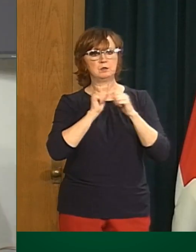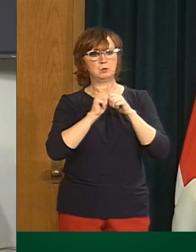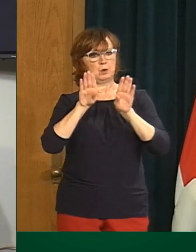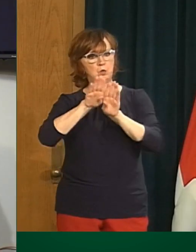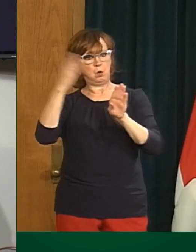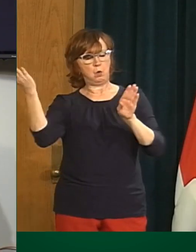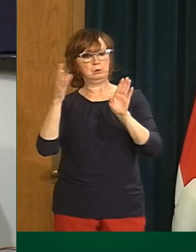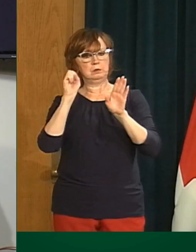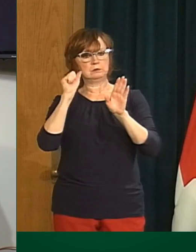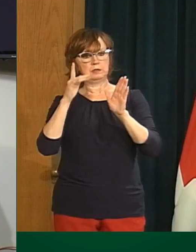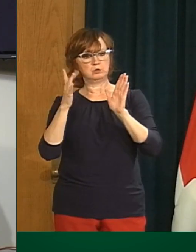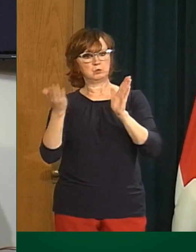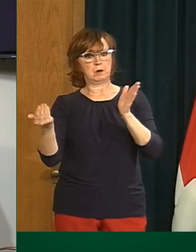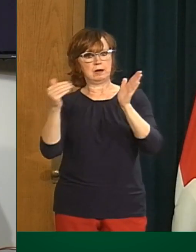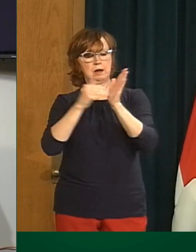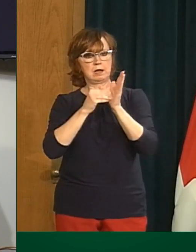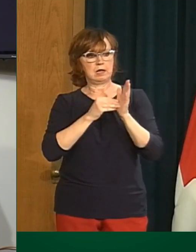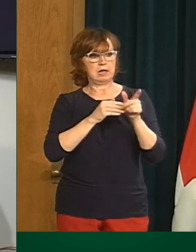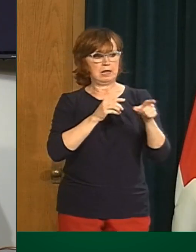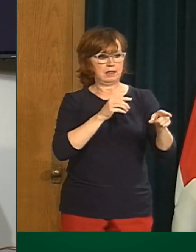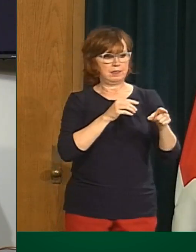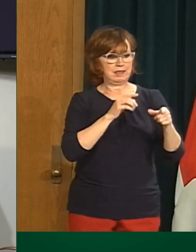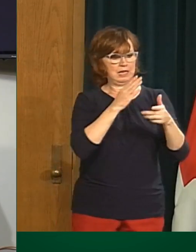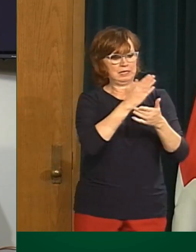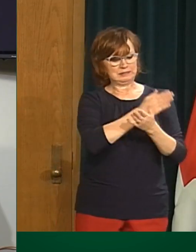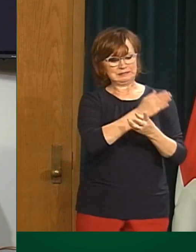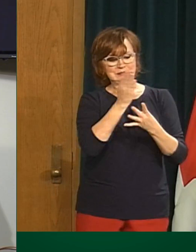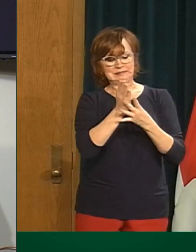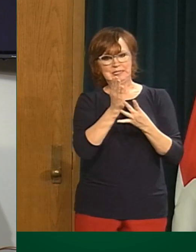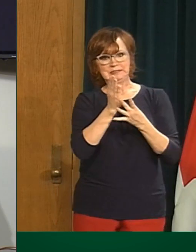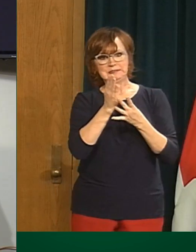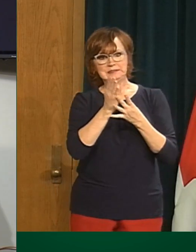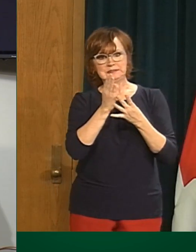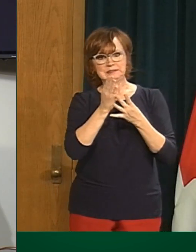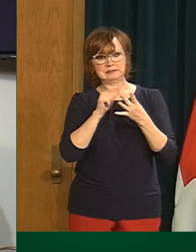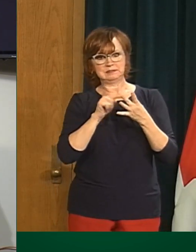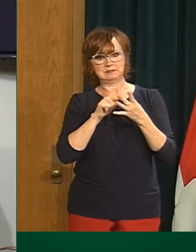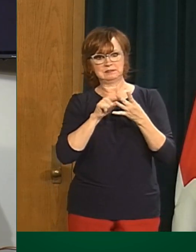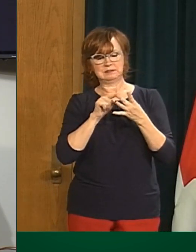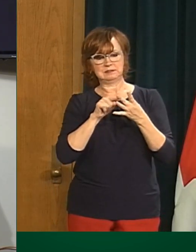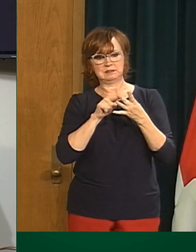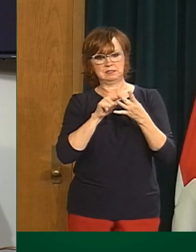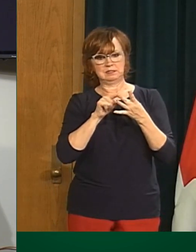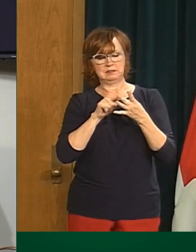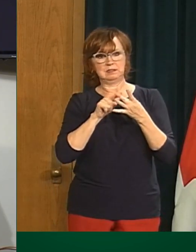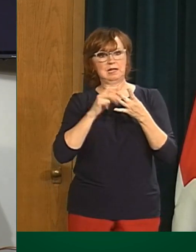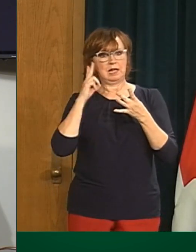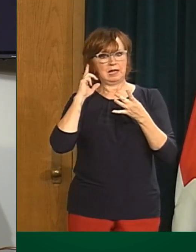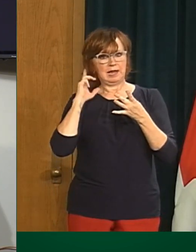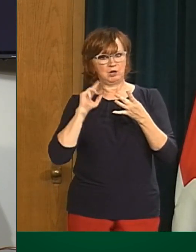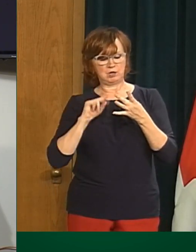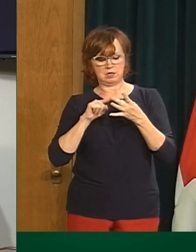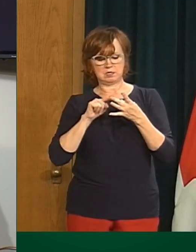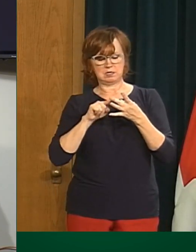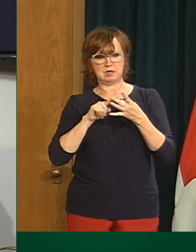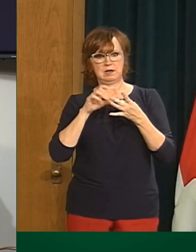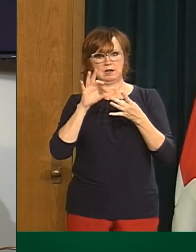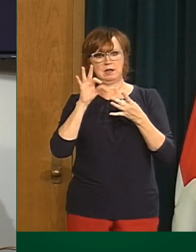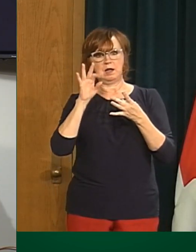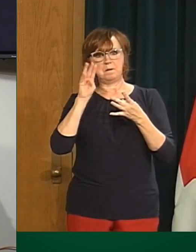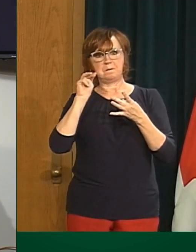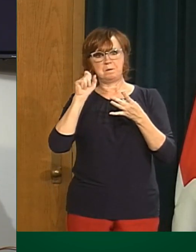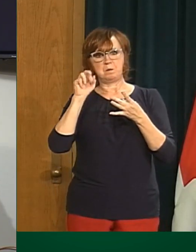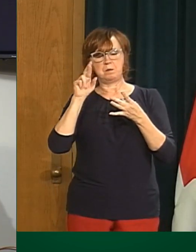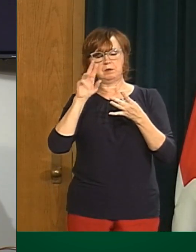based on the fact that hairdressers are in the second phase and cosmetologists are in the third phase.